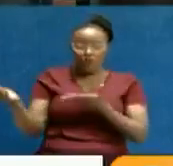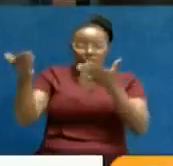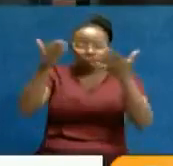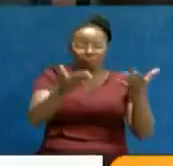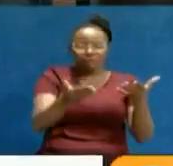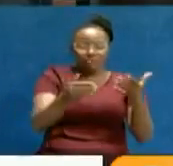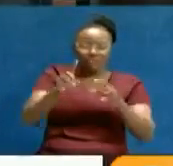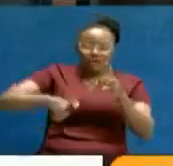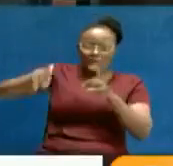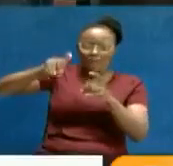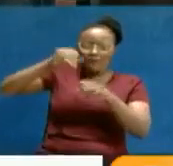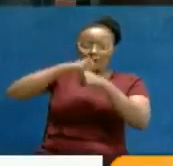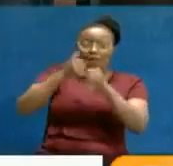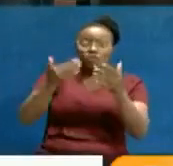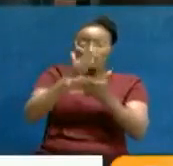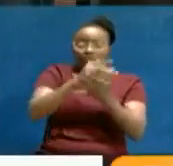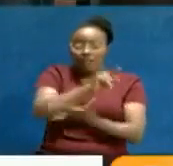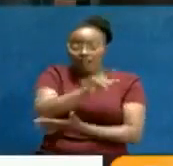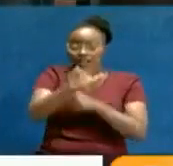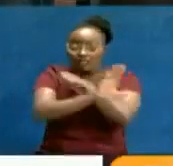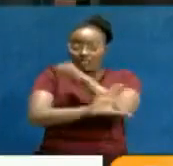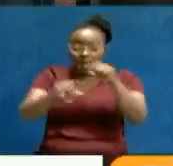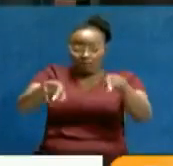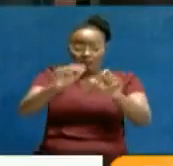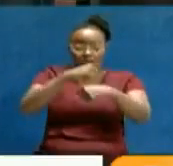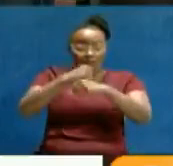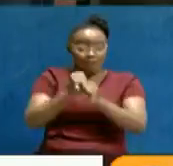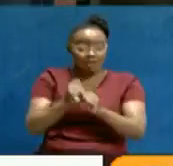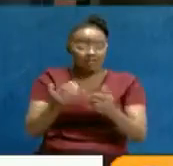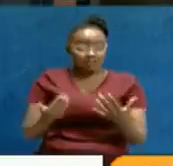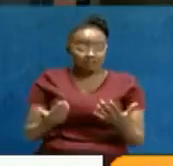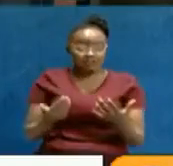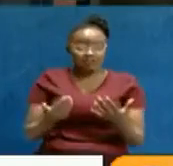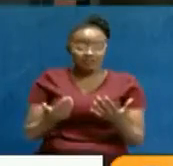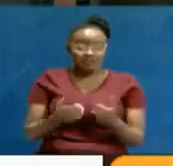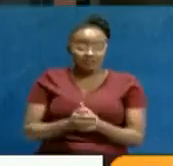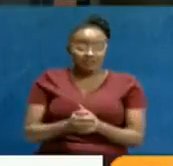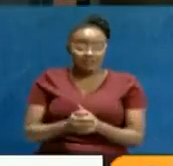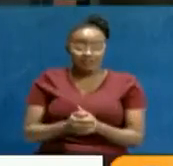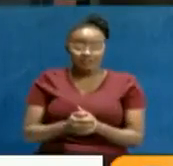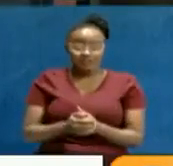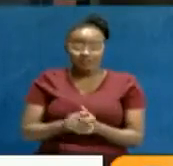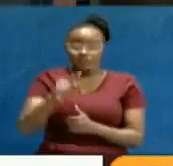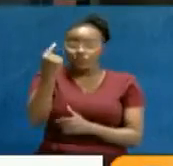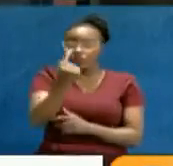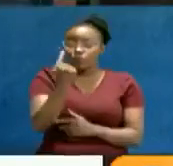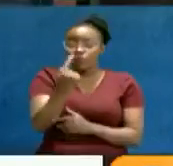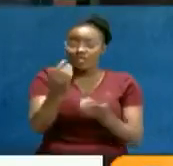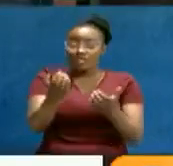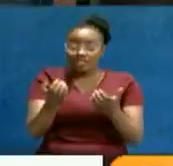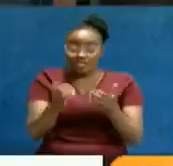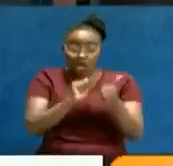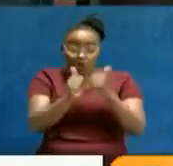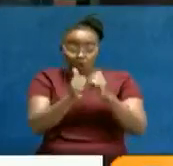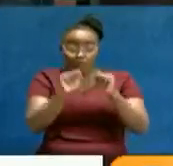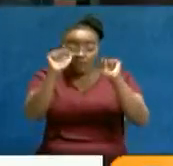now increasingly being made in some of those countries themselves. And you just need to see how can you